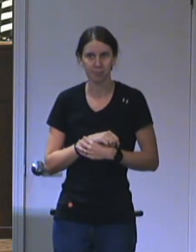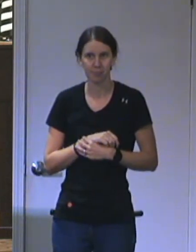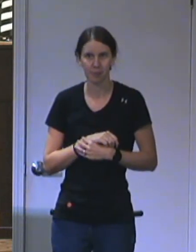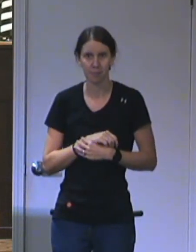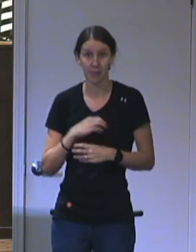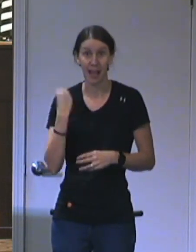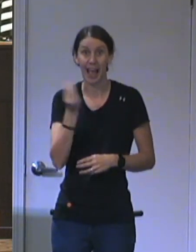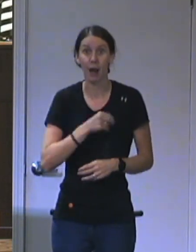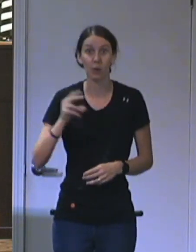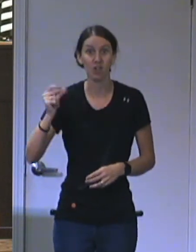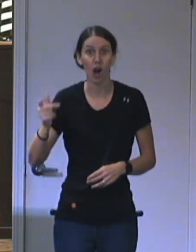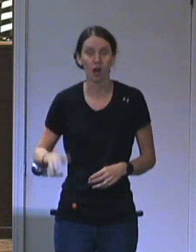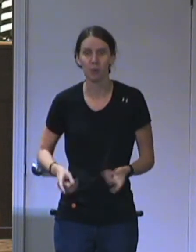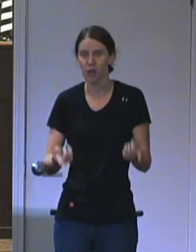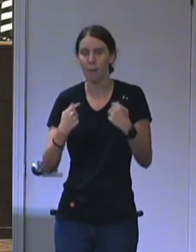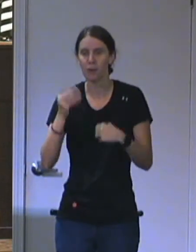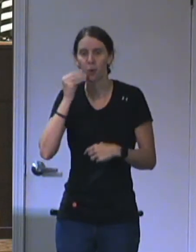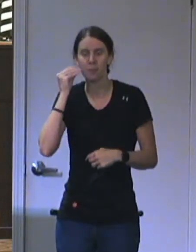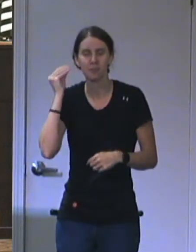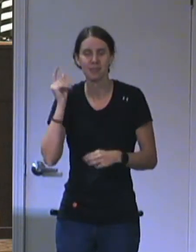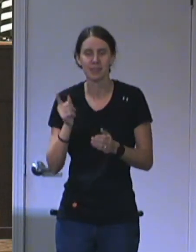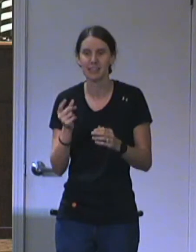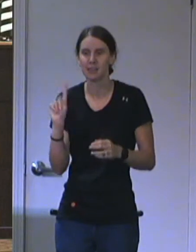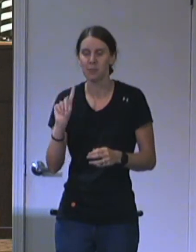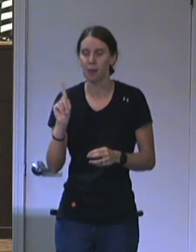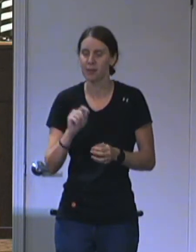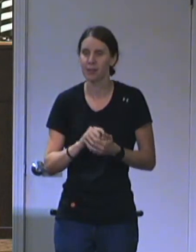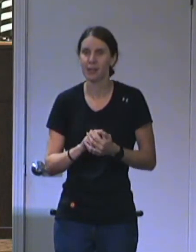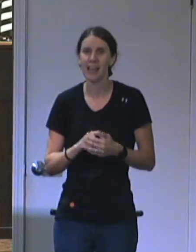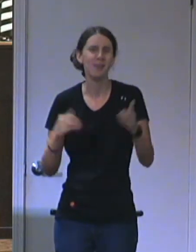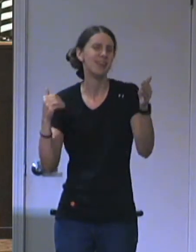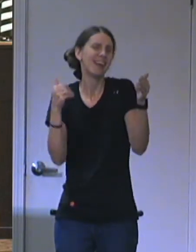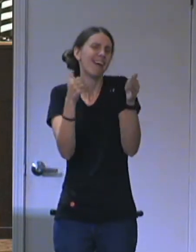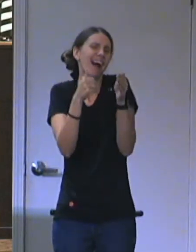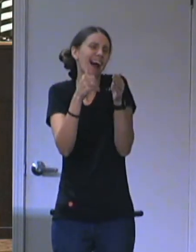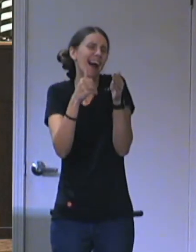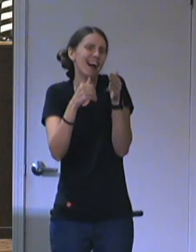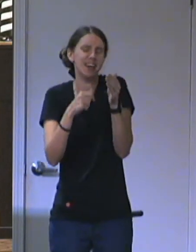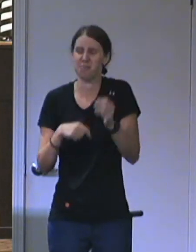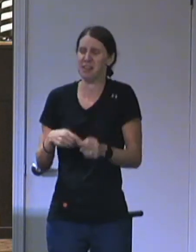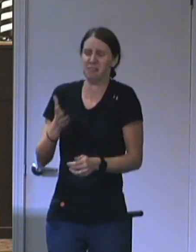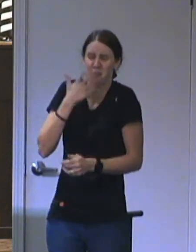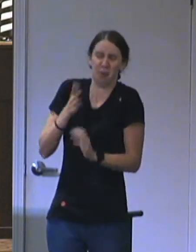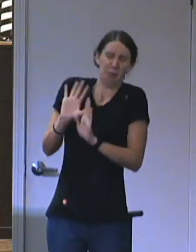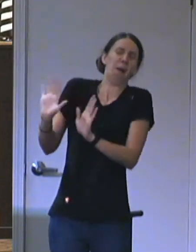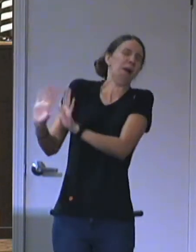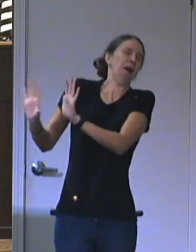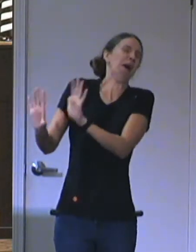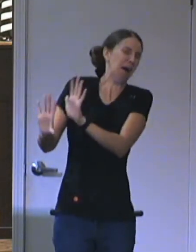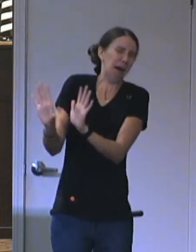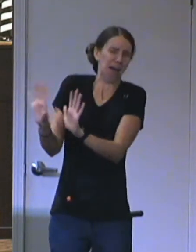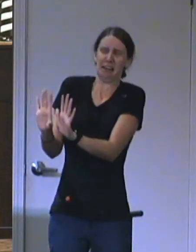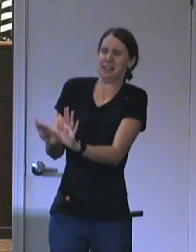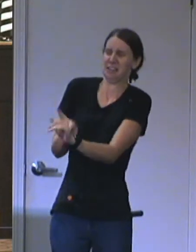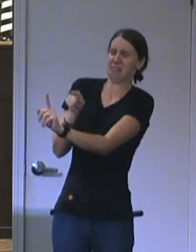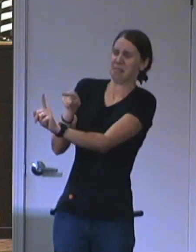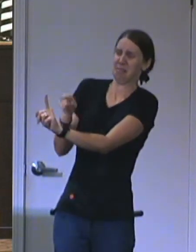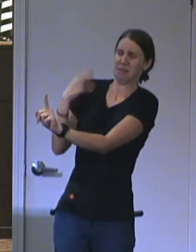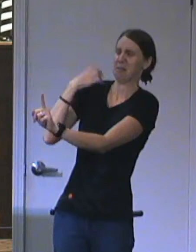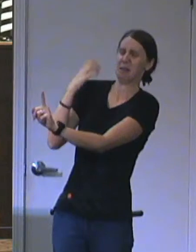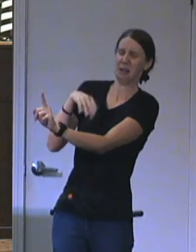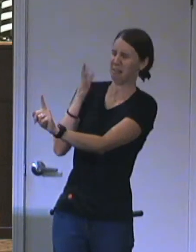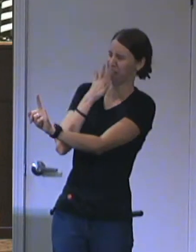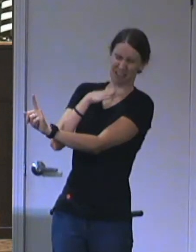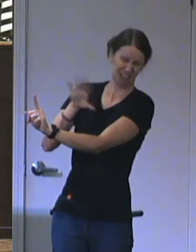Our dog will come in sometimes and, you know, get close. Oh, get away, you know. I know what you've been doing in the